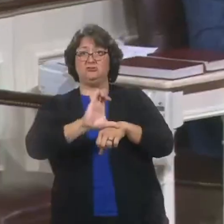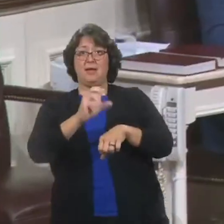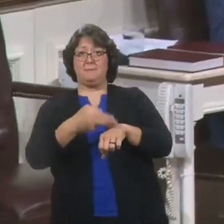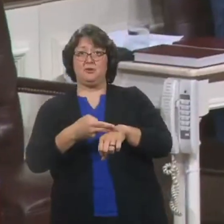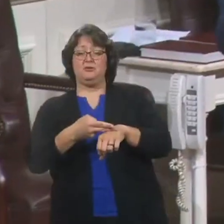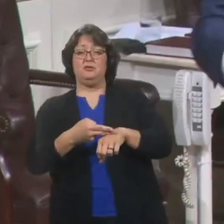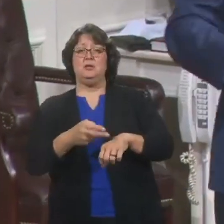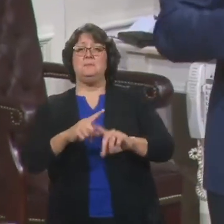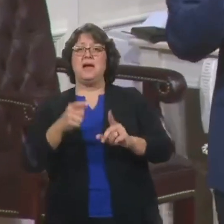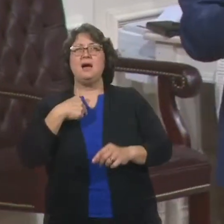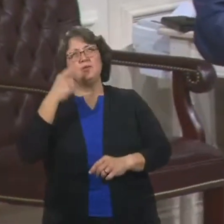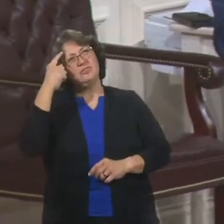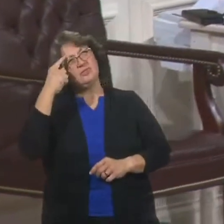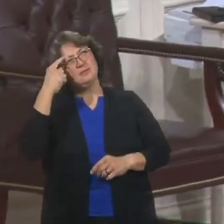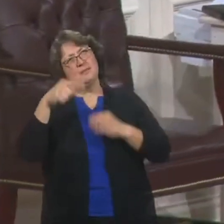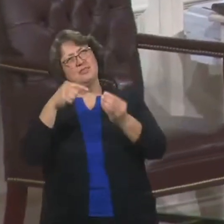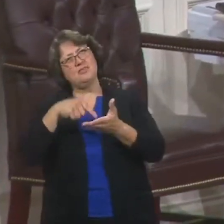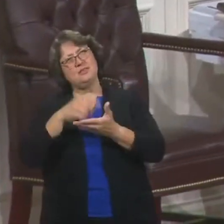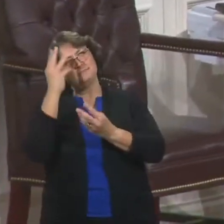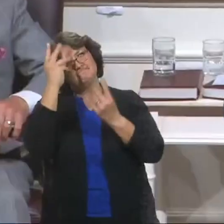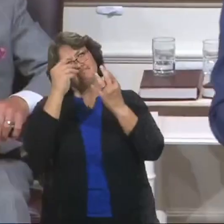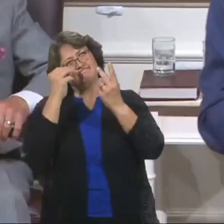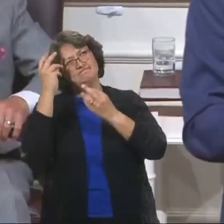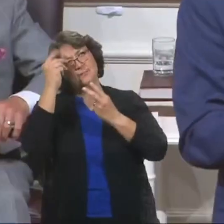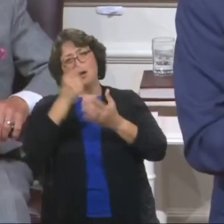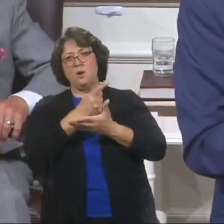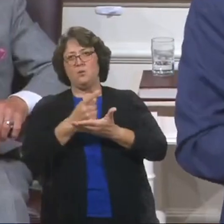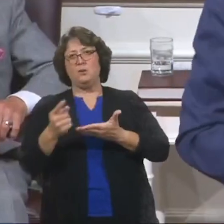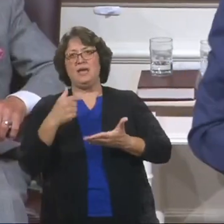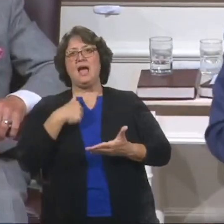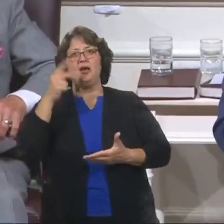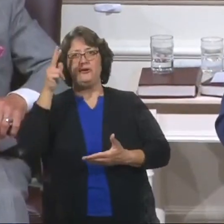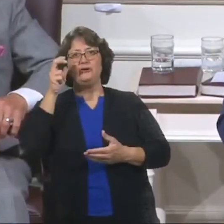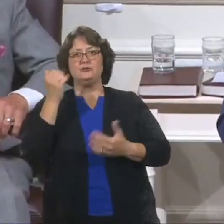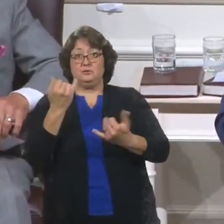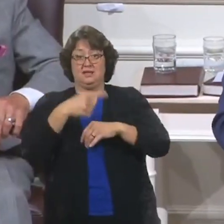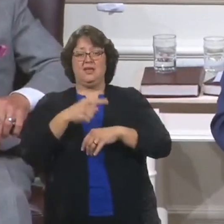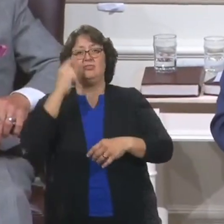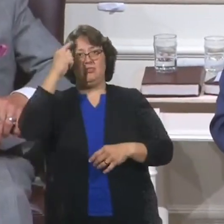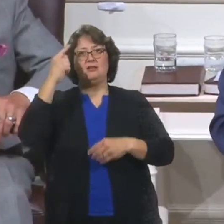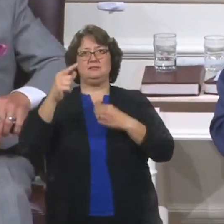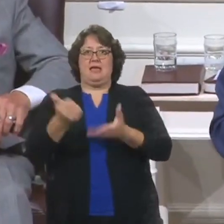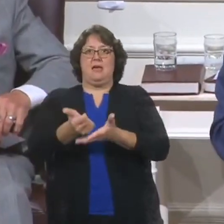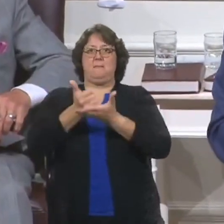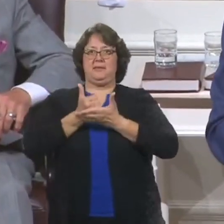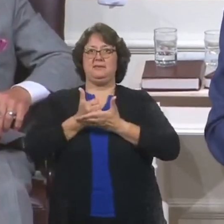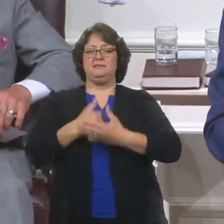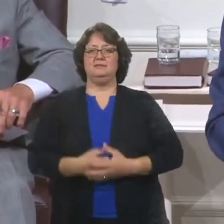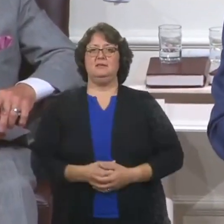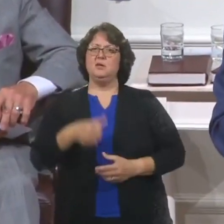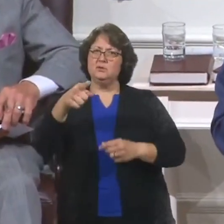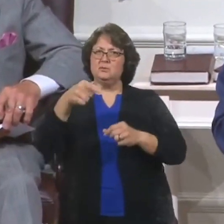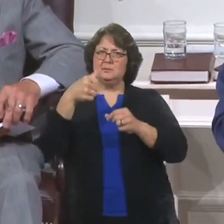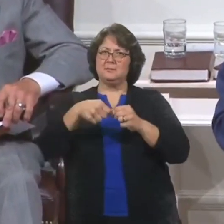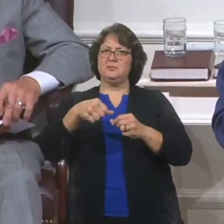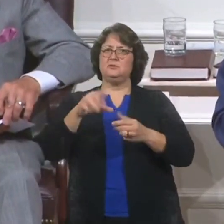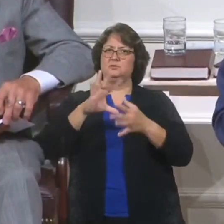was thinking about this passage all week long, and I heard some thoughts on it today to help me. But remember that story in Isaiah chapter